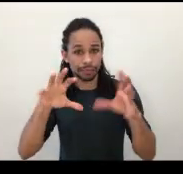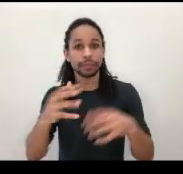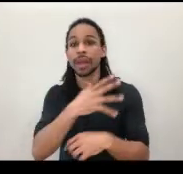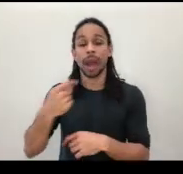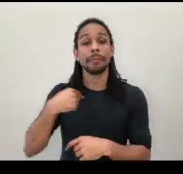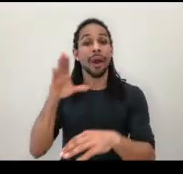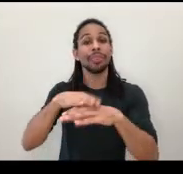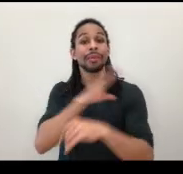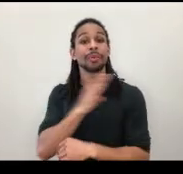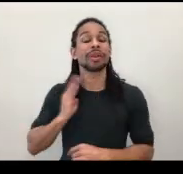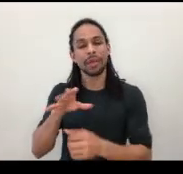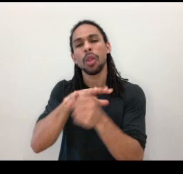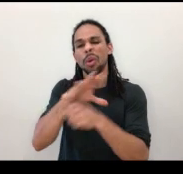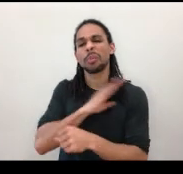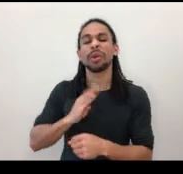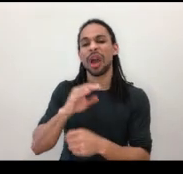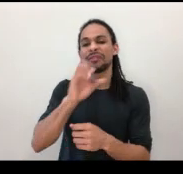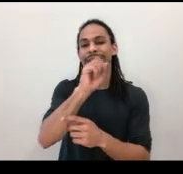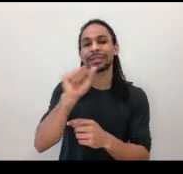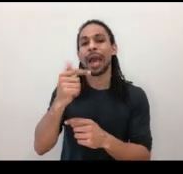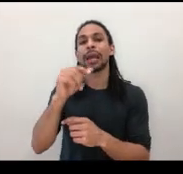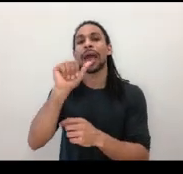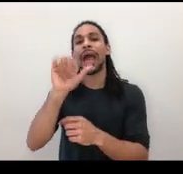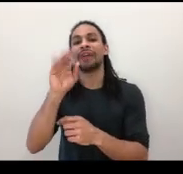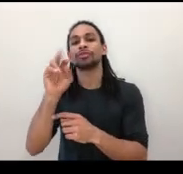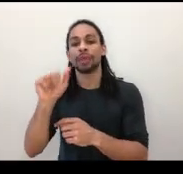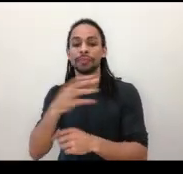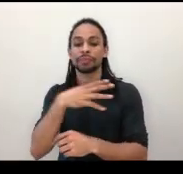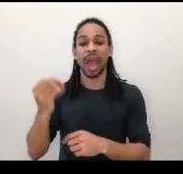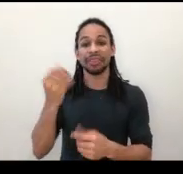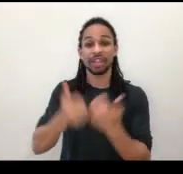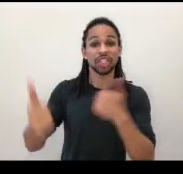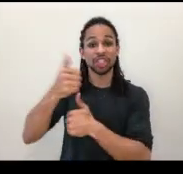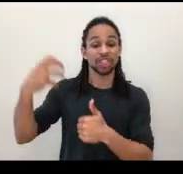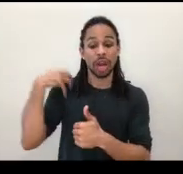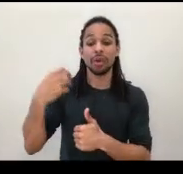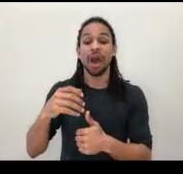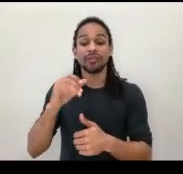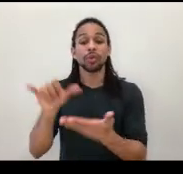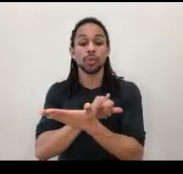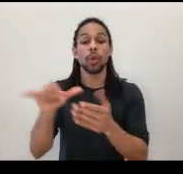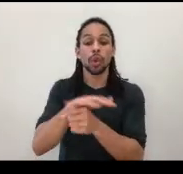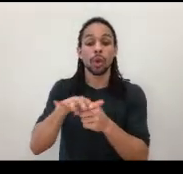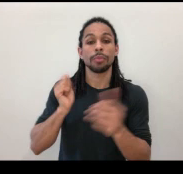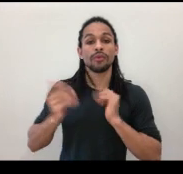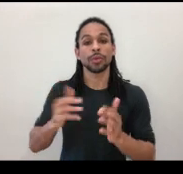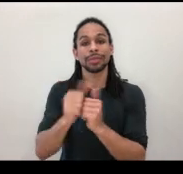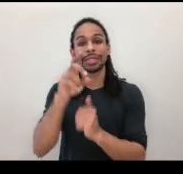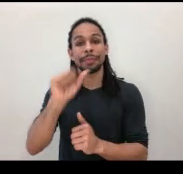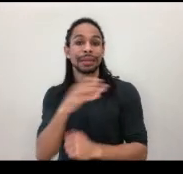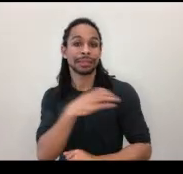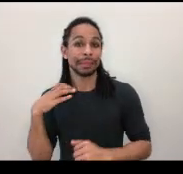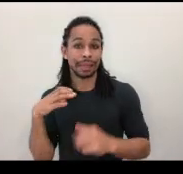also on the board of the local board of SAG-AFTRA and the chair of the New York Local Performers with Disabilities